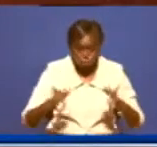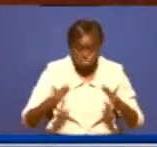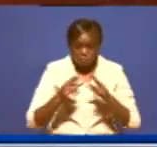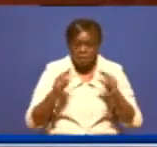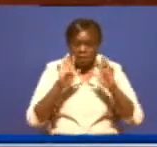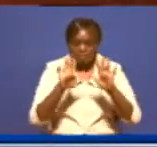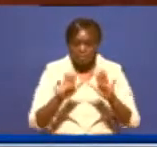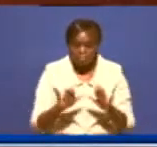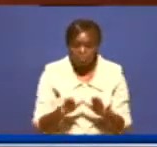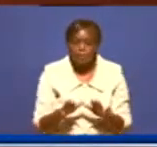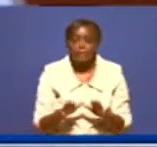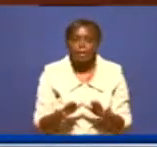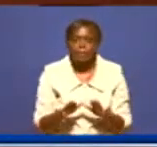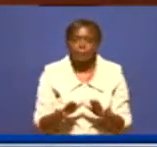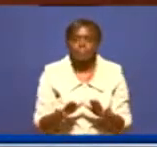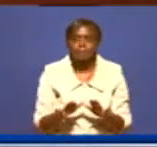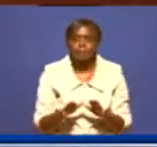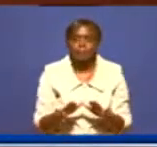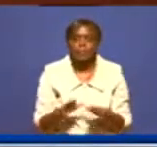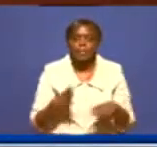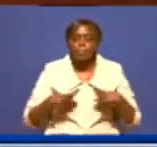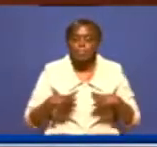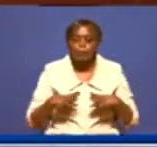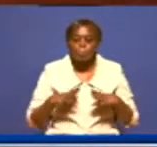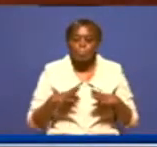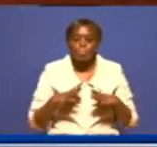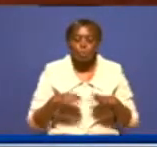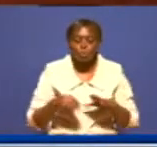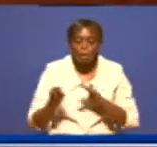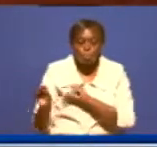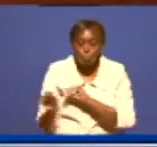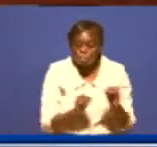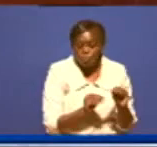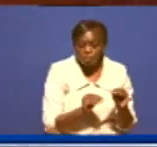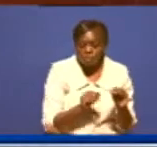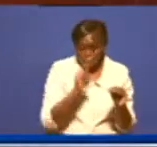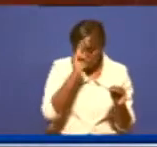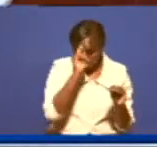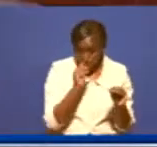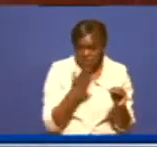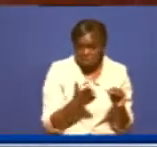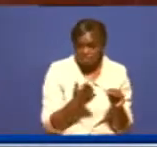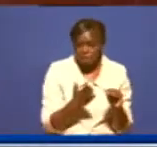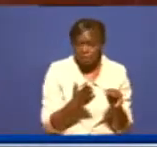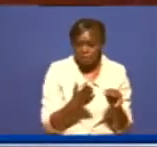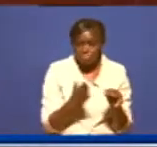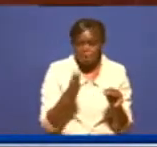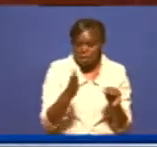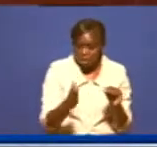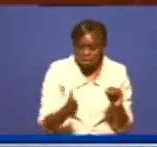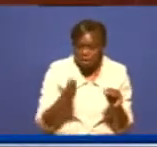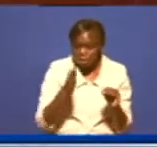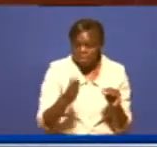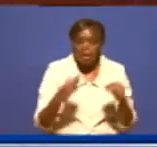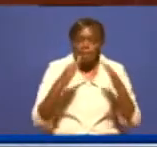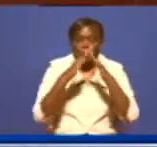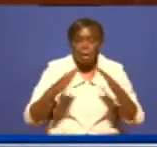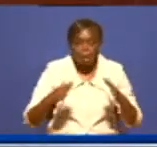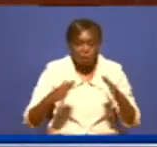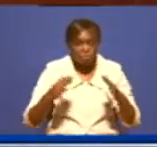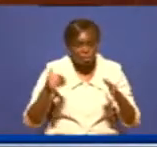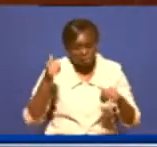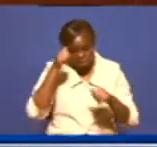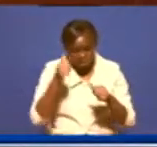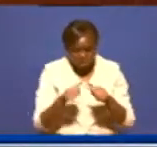that, and you know, when those people are being removed, you can imagine the police, especially the railway houses, many others, Madam Speaker. So it